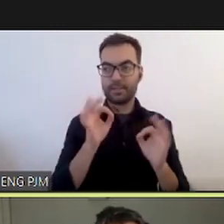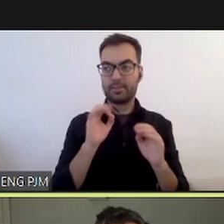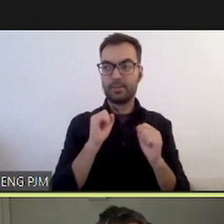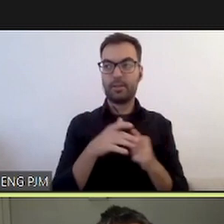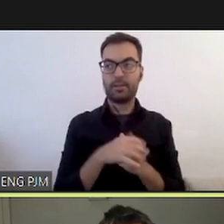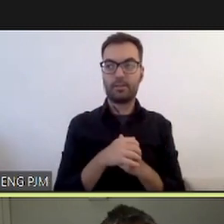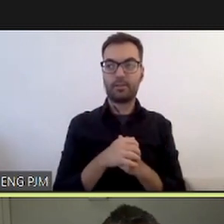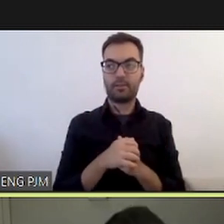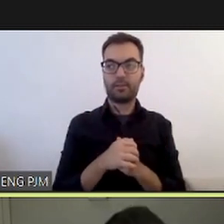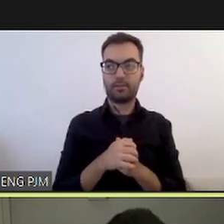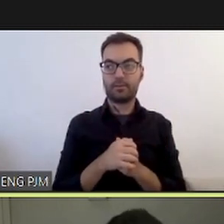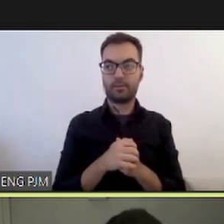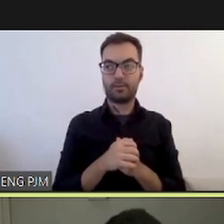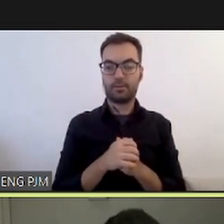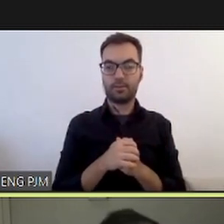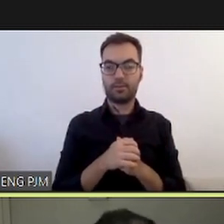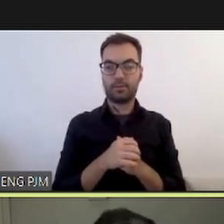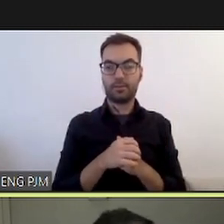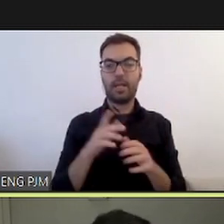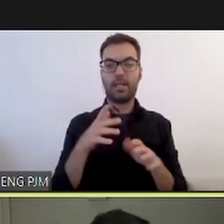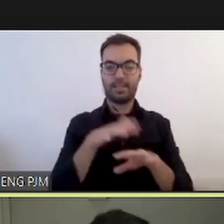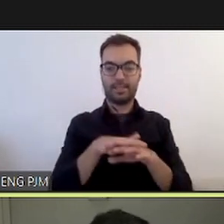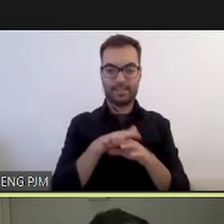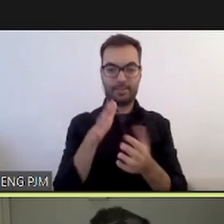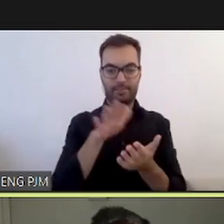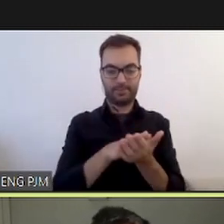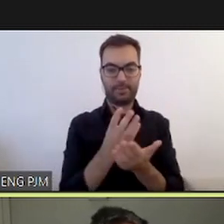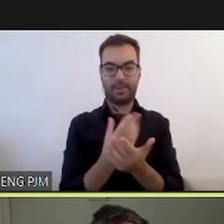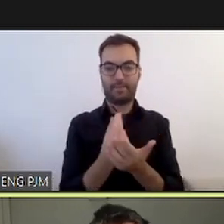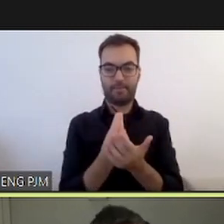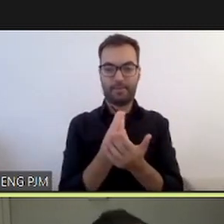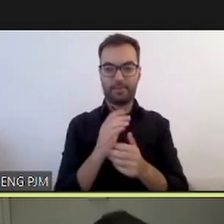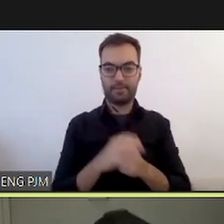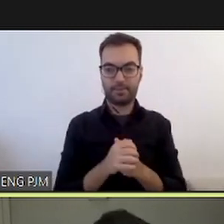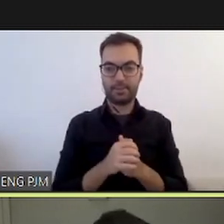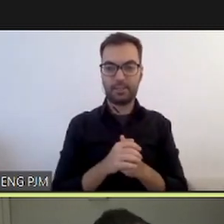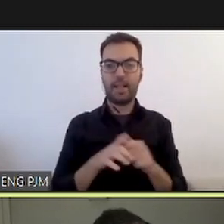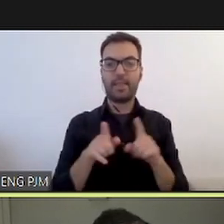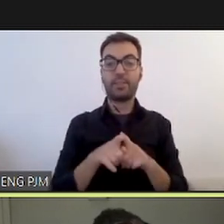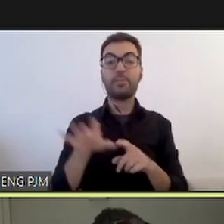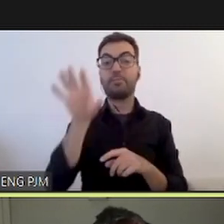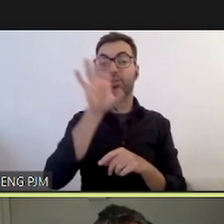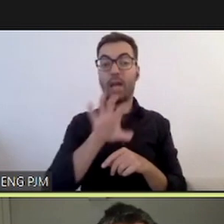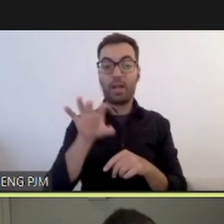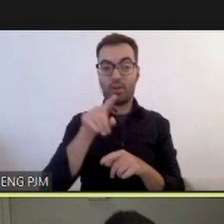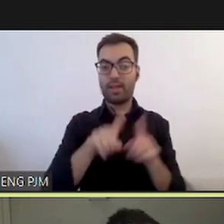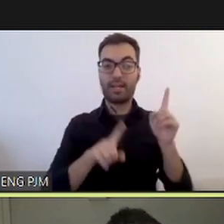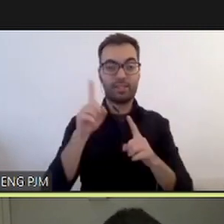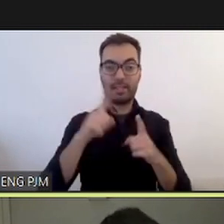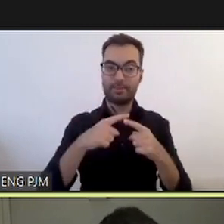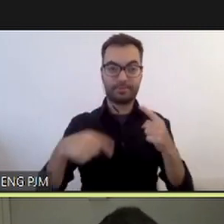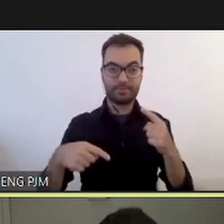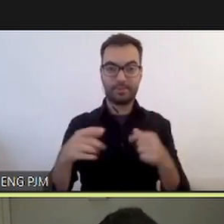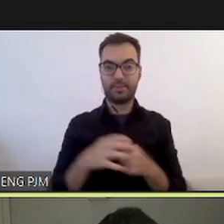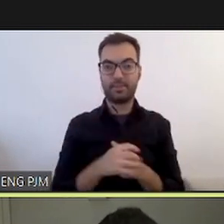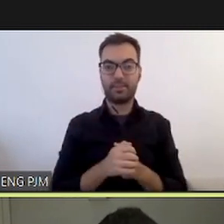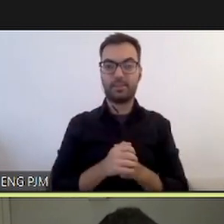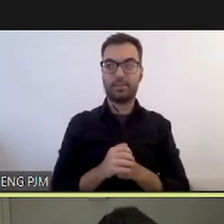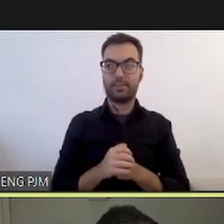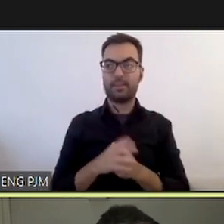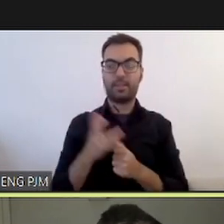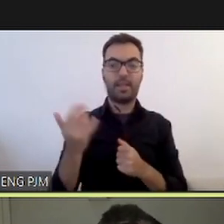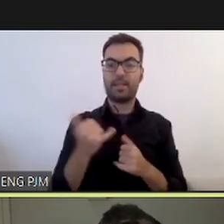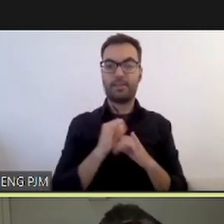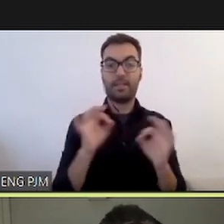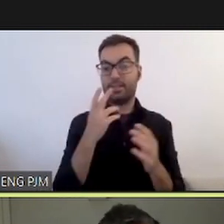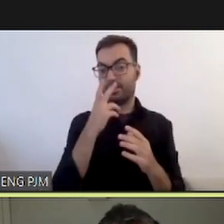the screen reader that we select, and also the browser that we using on a daily basis. So